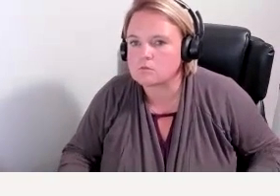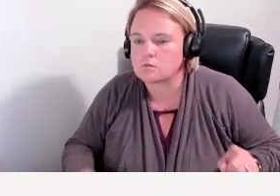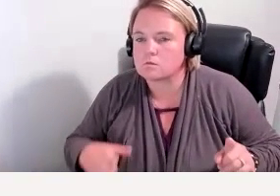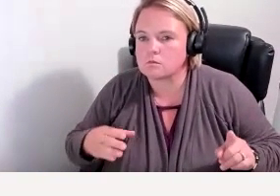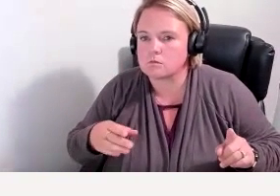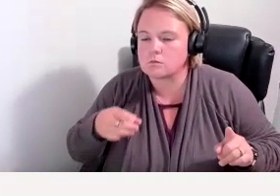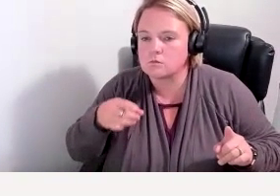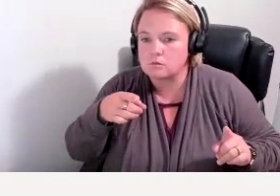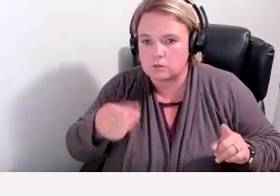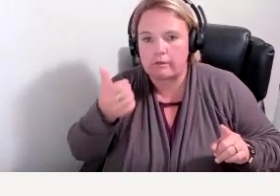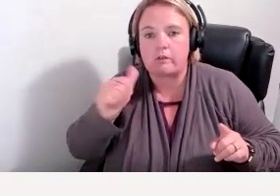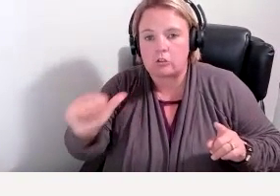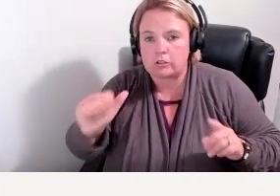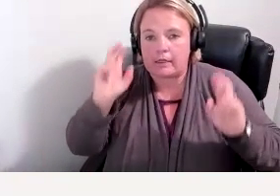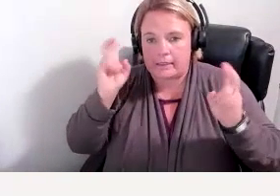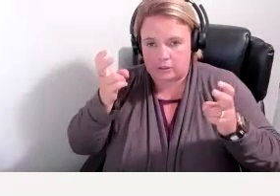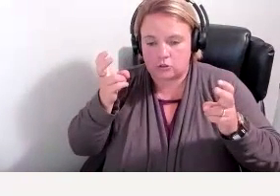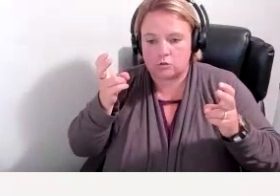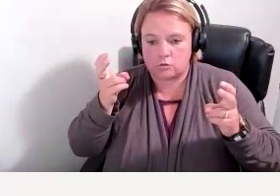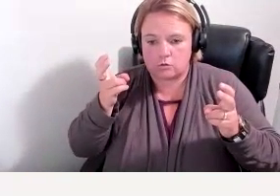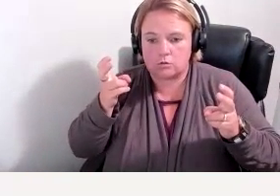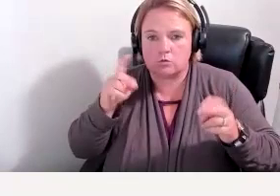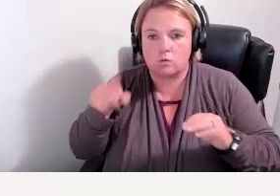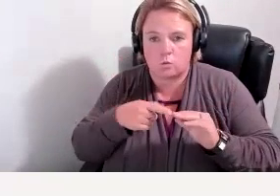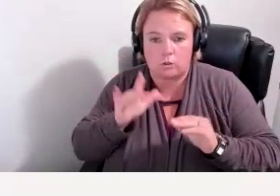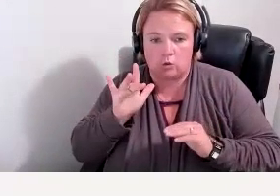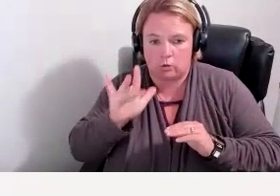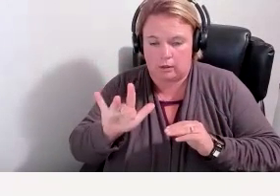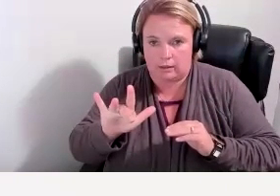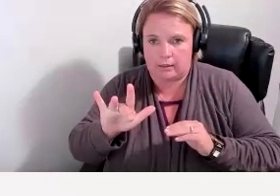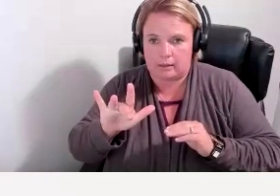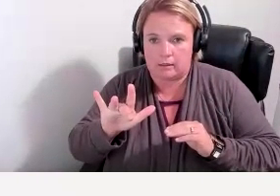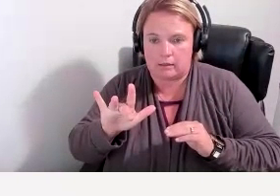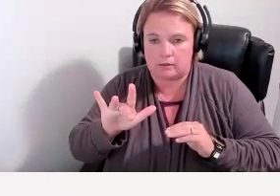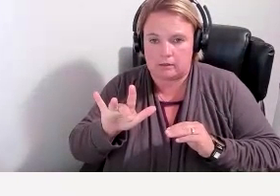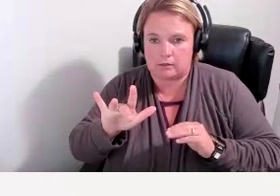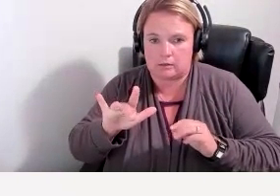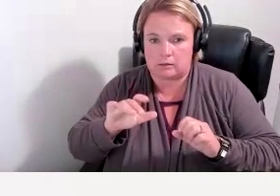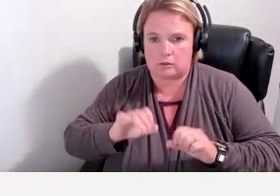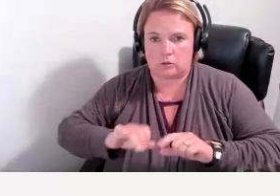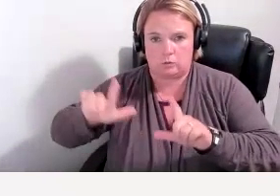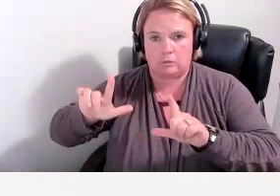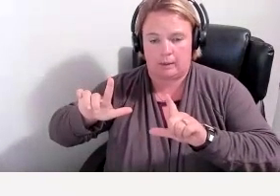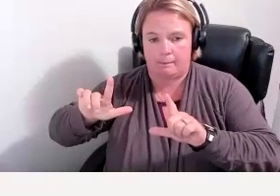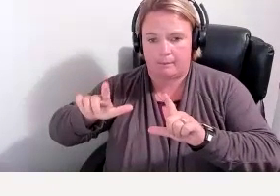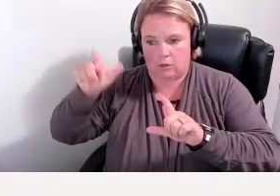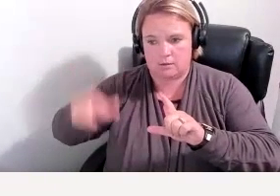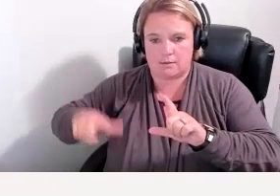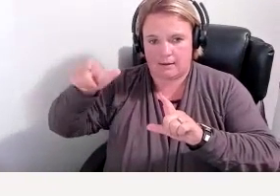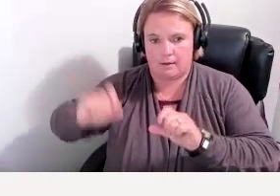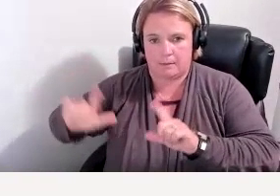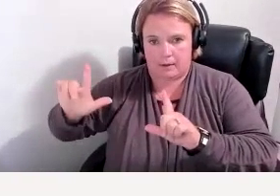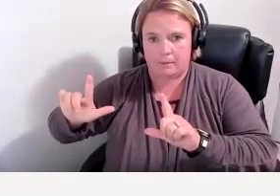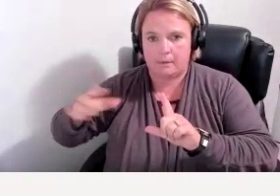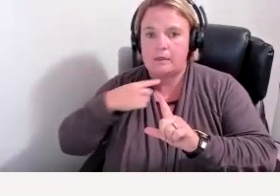if there are any issues, there's gonna when you click on it, it'll open up on the side a tray and it'll tell you if there's